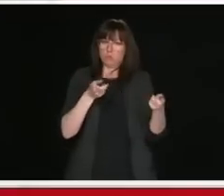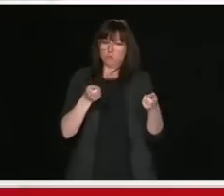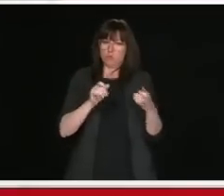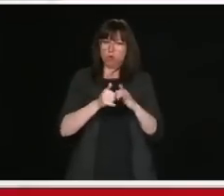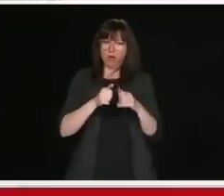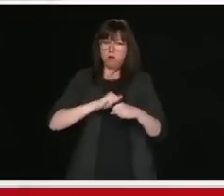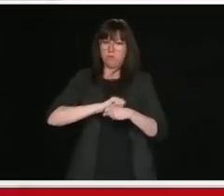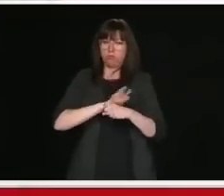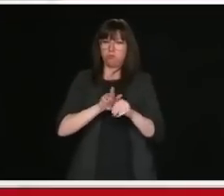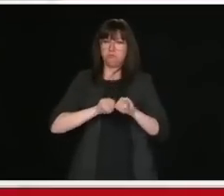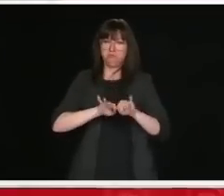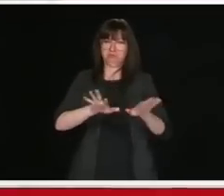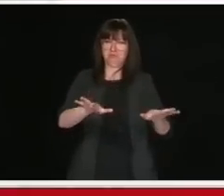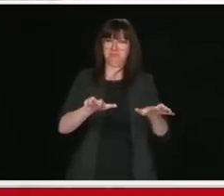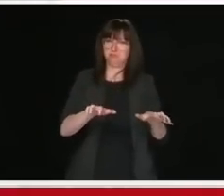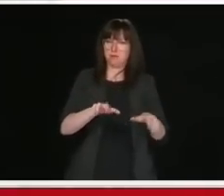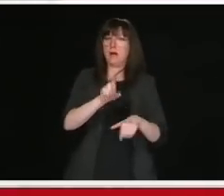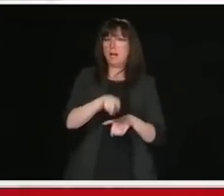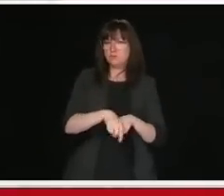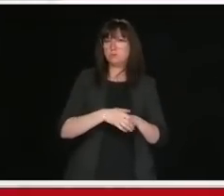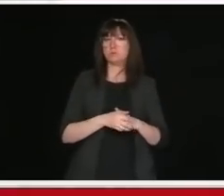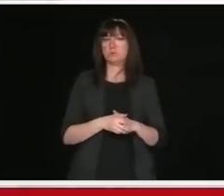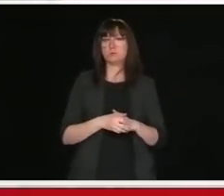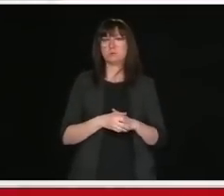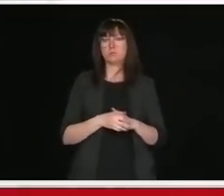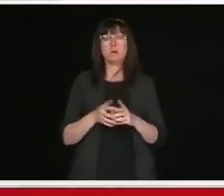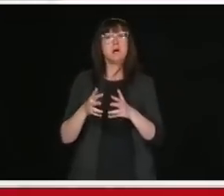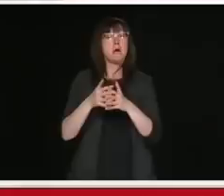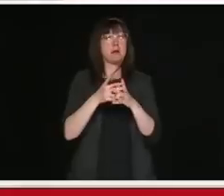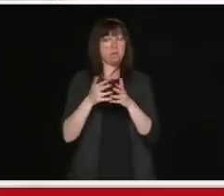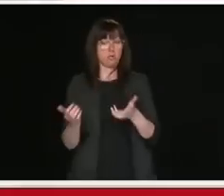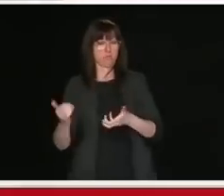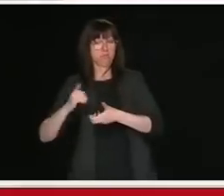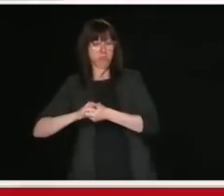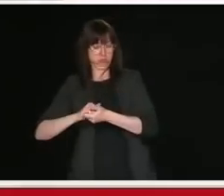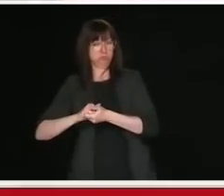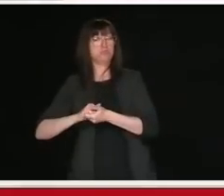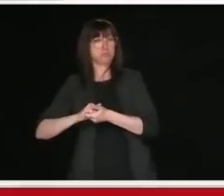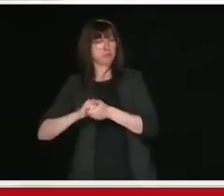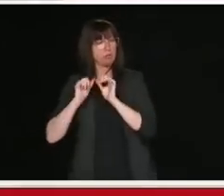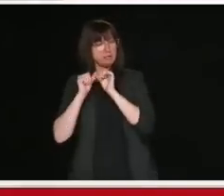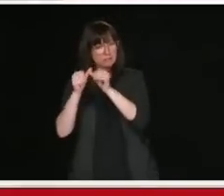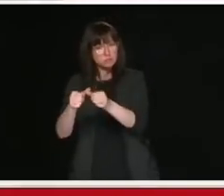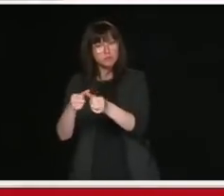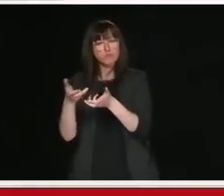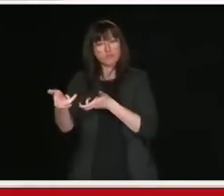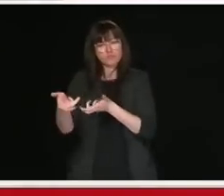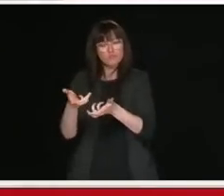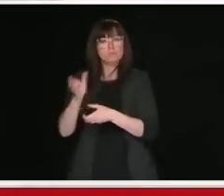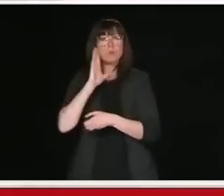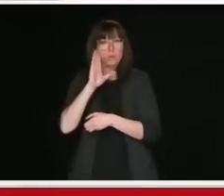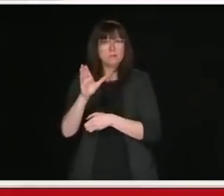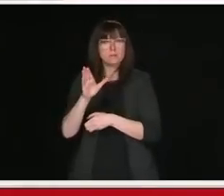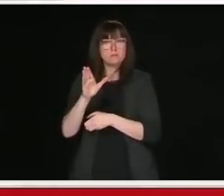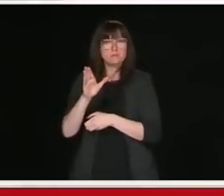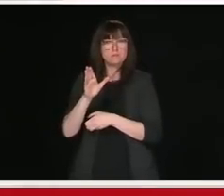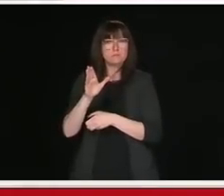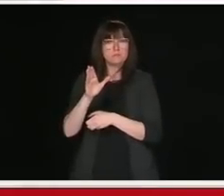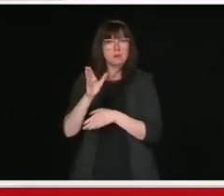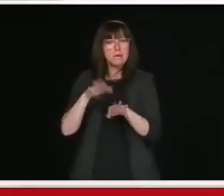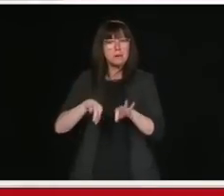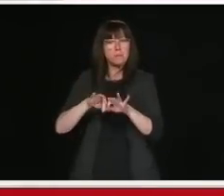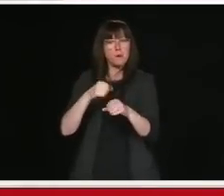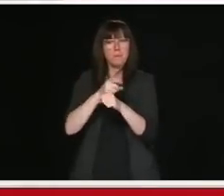this virus, and we're working with the Americans, and we will continue to work with the Americans to make sure that we have the equipment we need. Merci. Prochaine question.